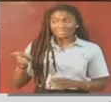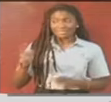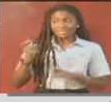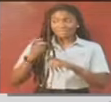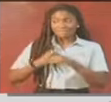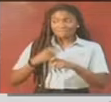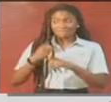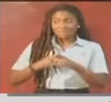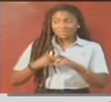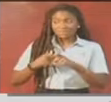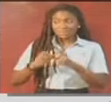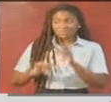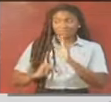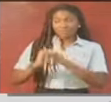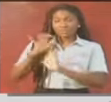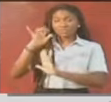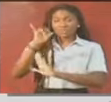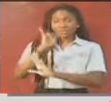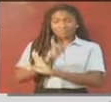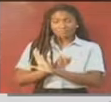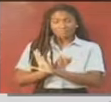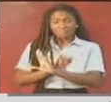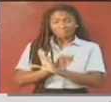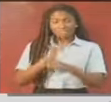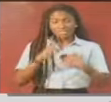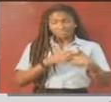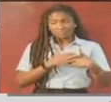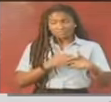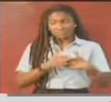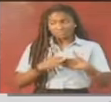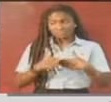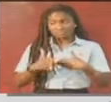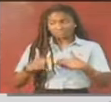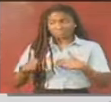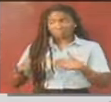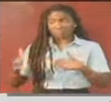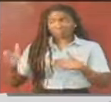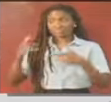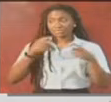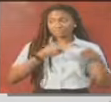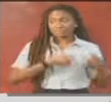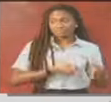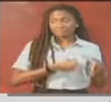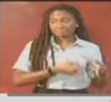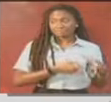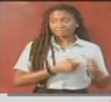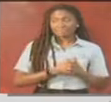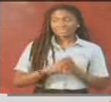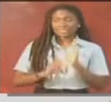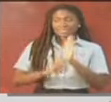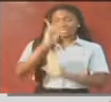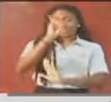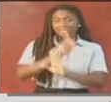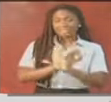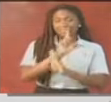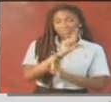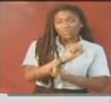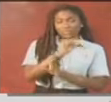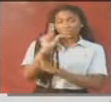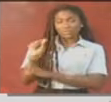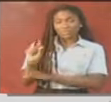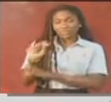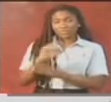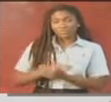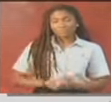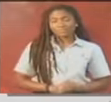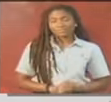the end of July come forward to the end of the gray section in December 2020. That 2020